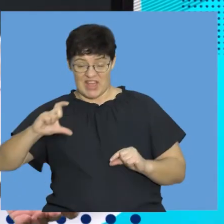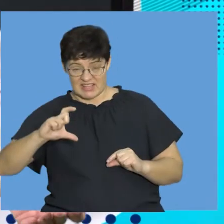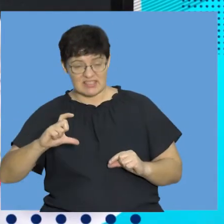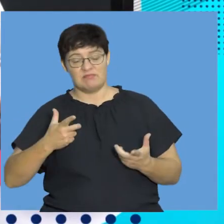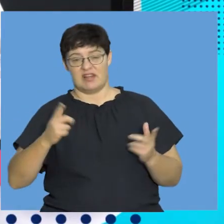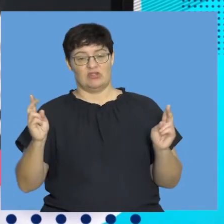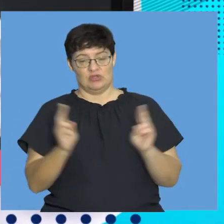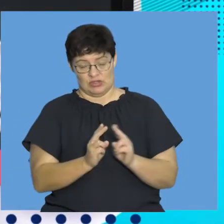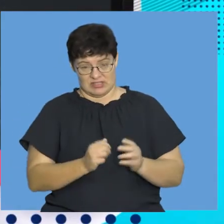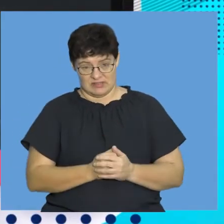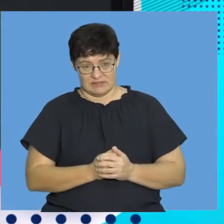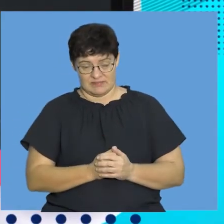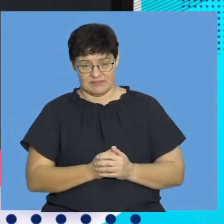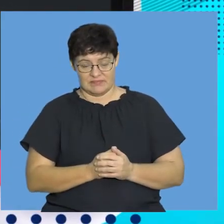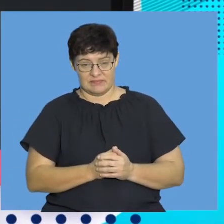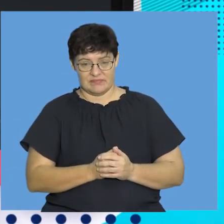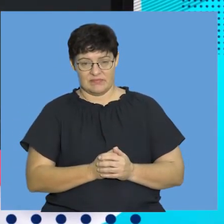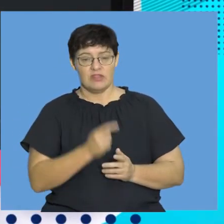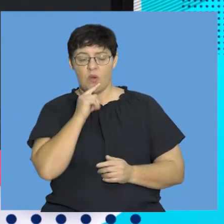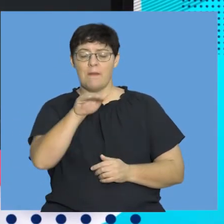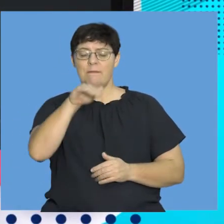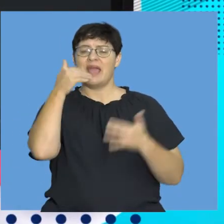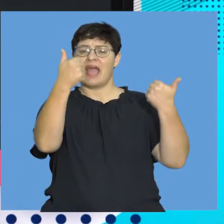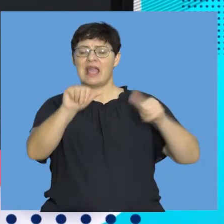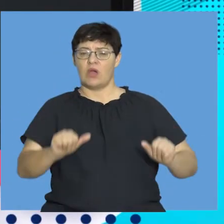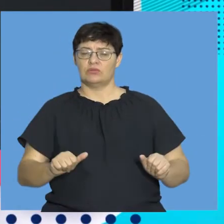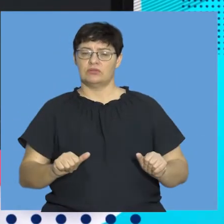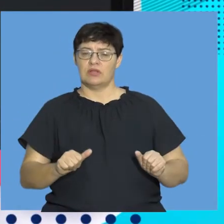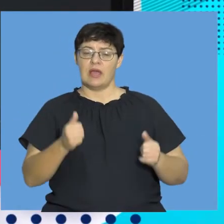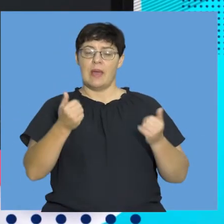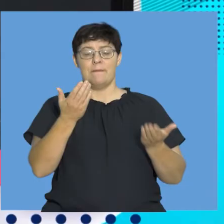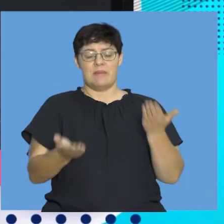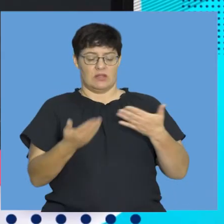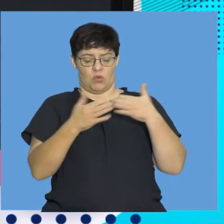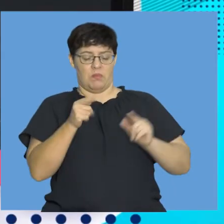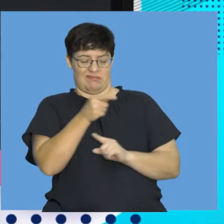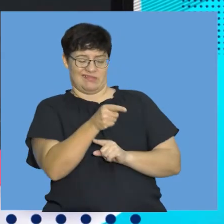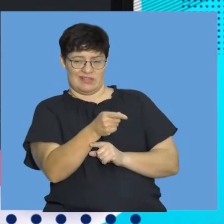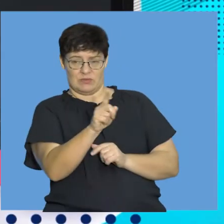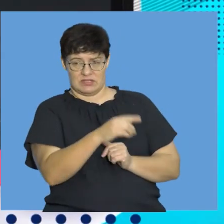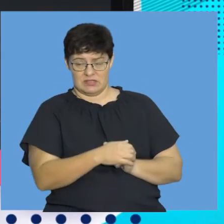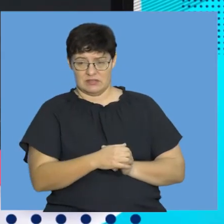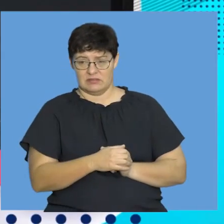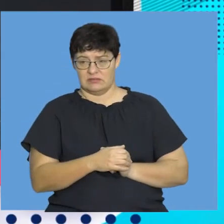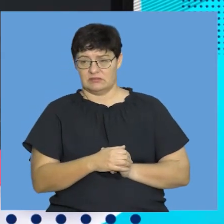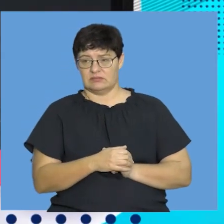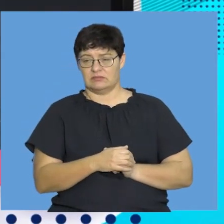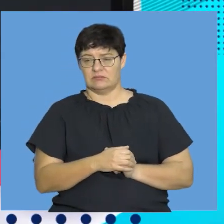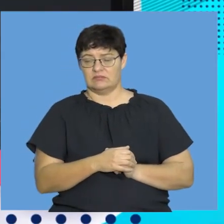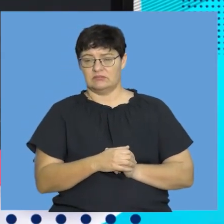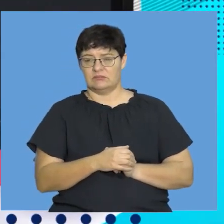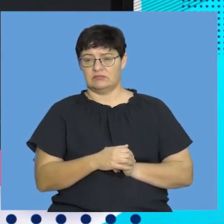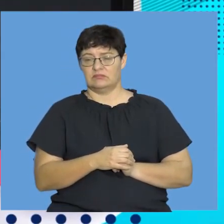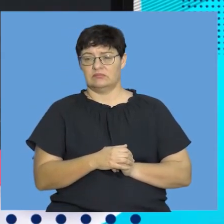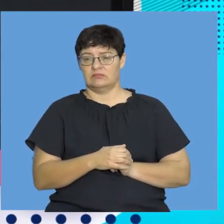maths. Okay. Then you also looked at your opening balance in your bank account. So that means,